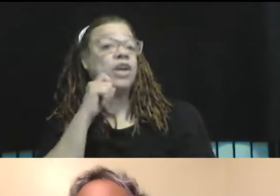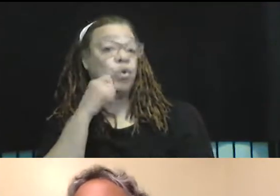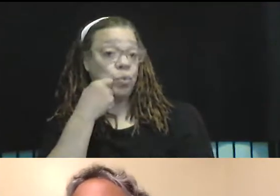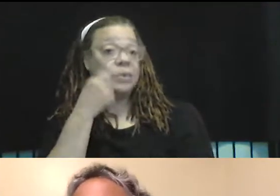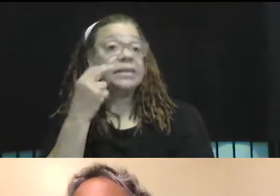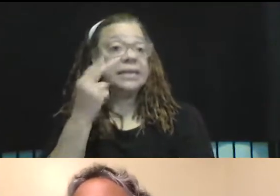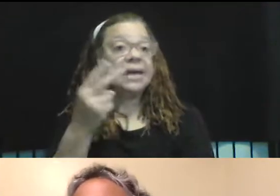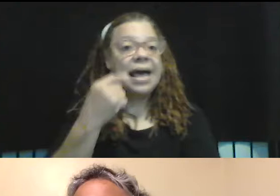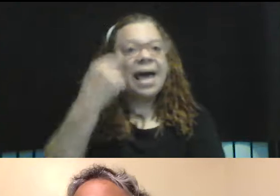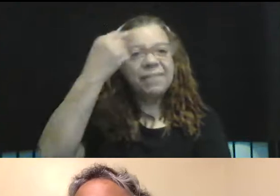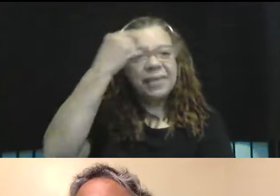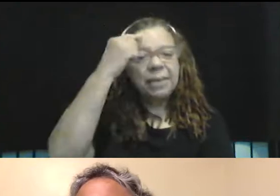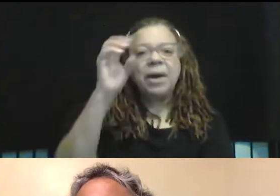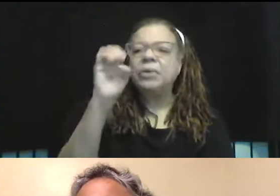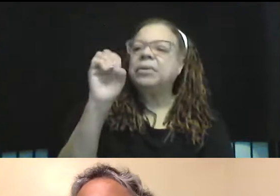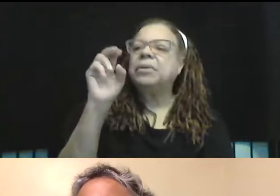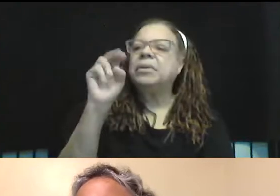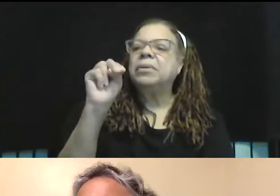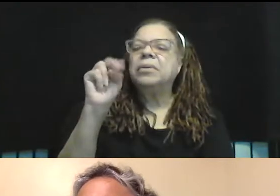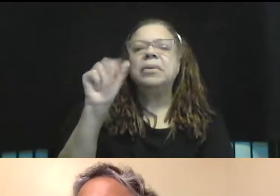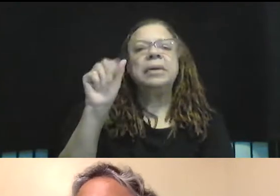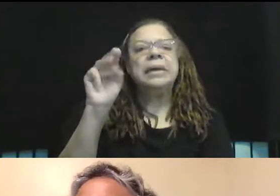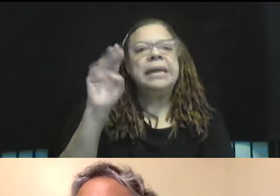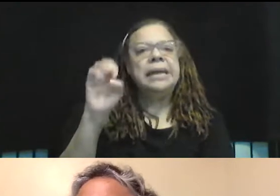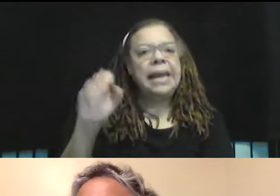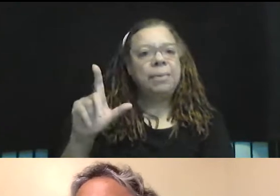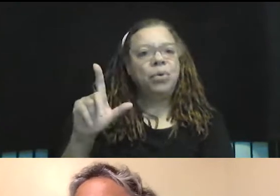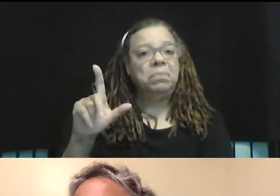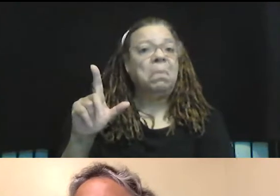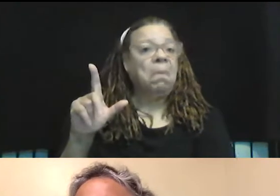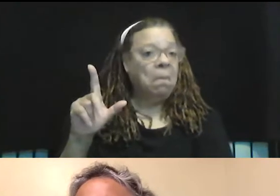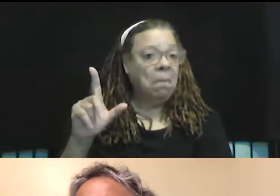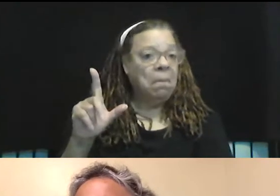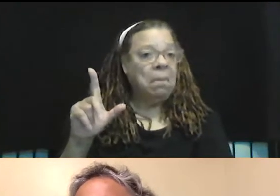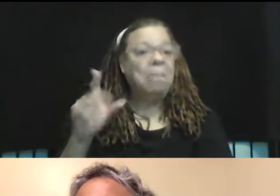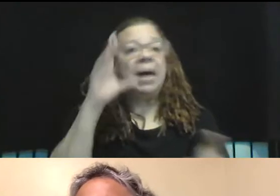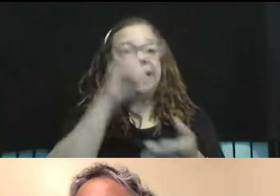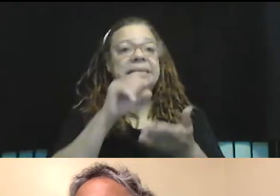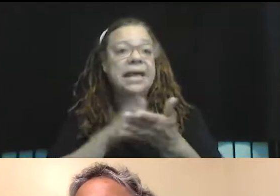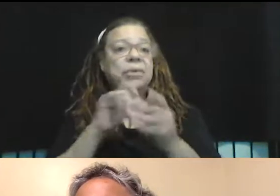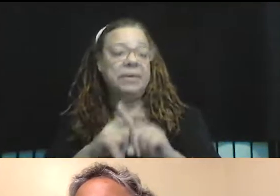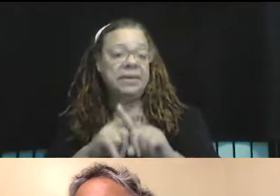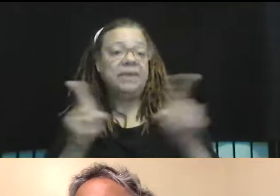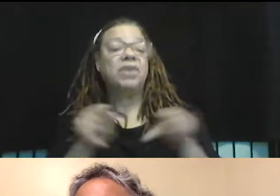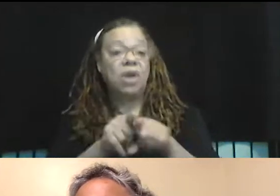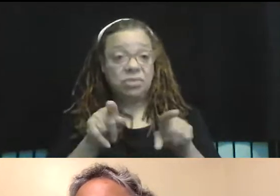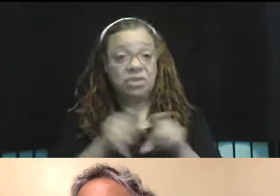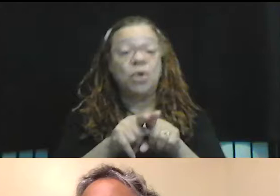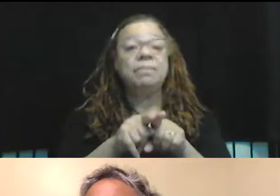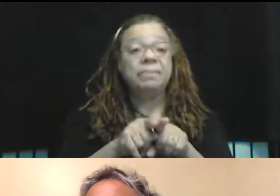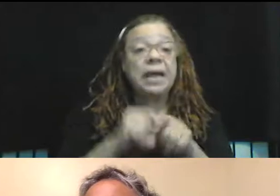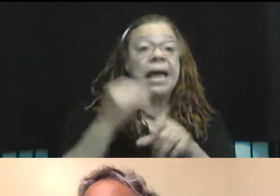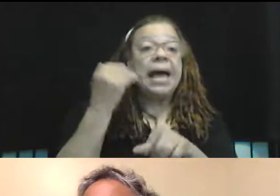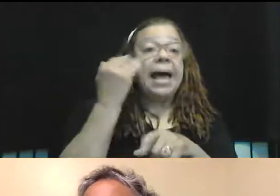think of enamels on copper. Yeah. Different too. Yeah. Oh. I know. I've been